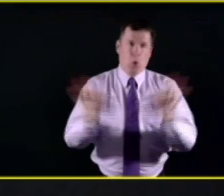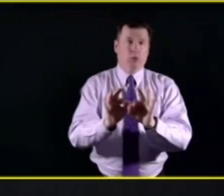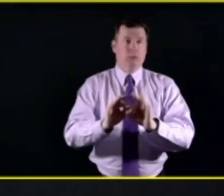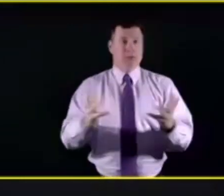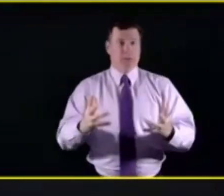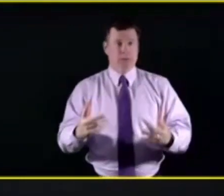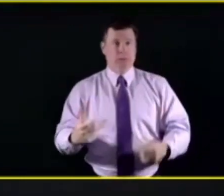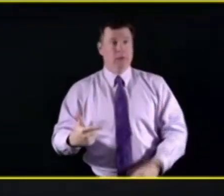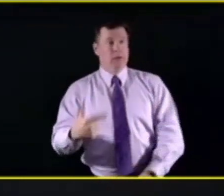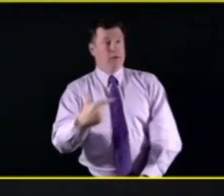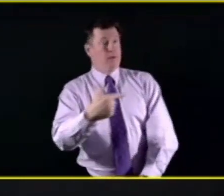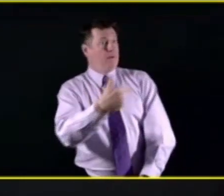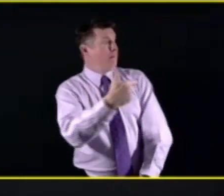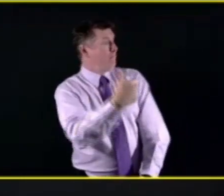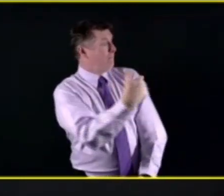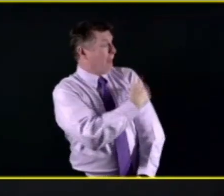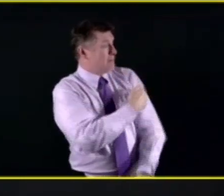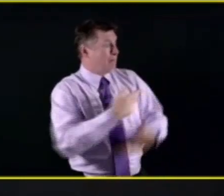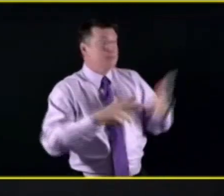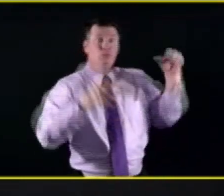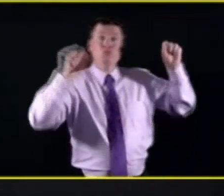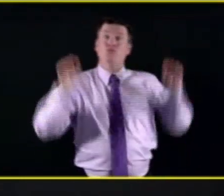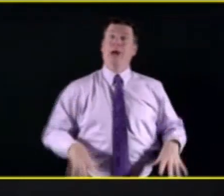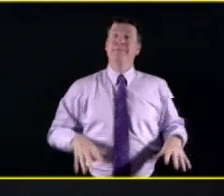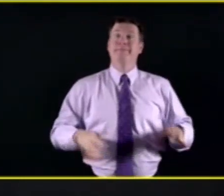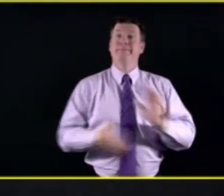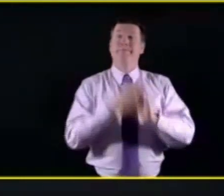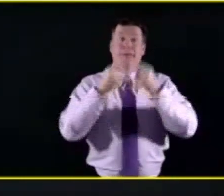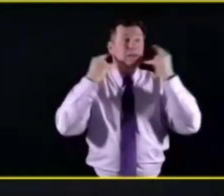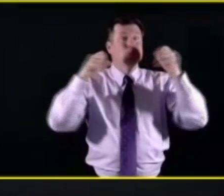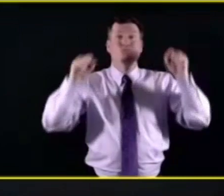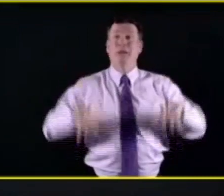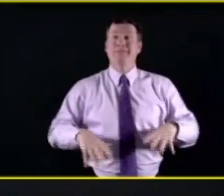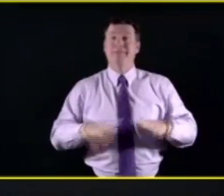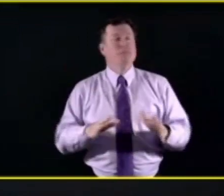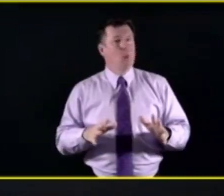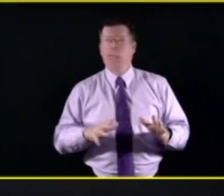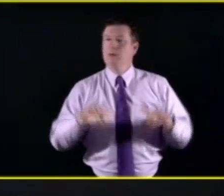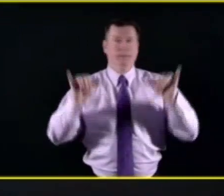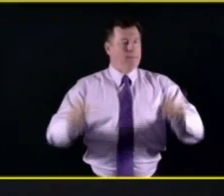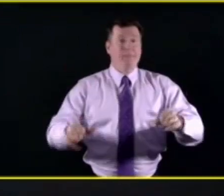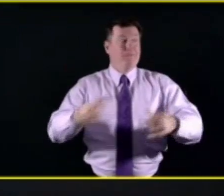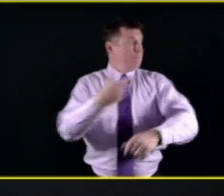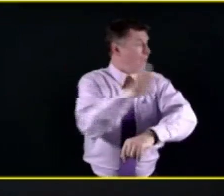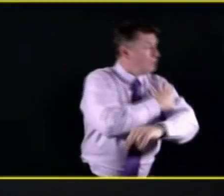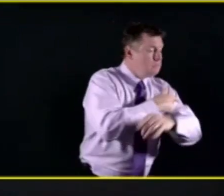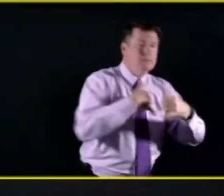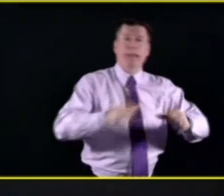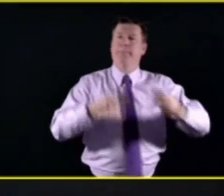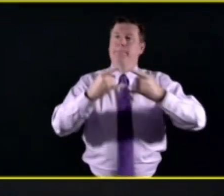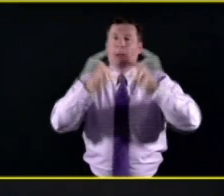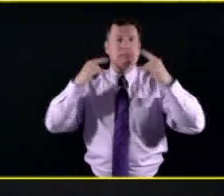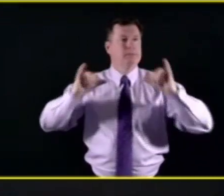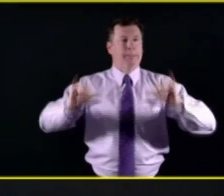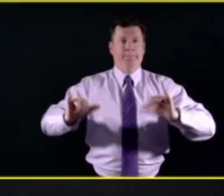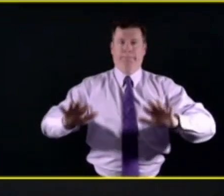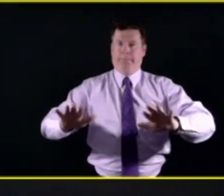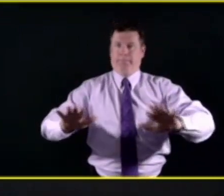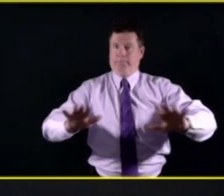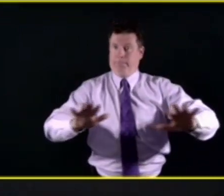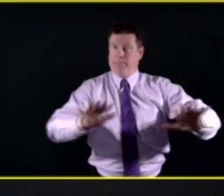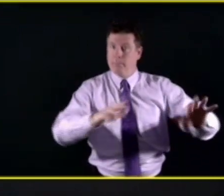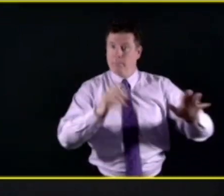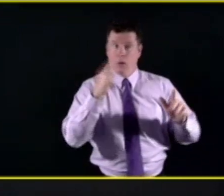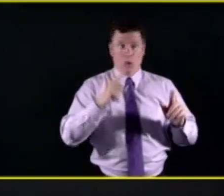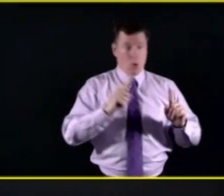future while we await the exciting news that we hopefully will learn from trials like the ones we are announcing today. So with that, I wanted to thank both the U of R and